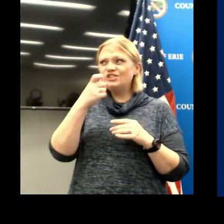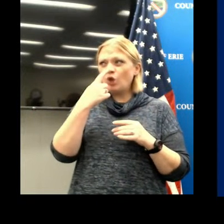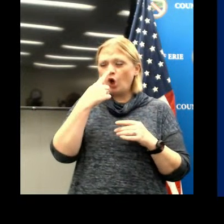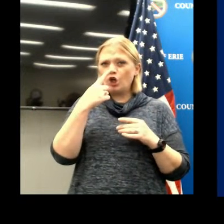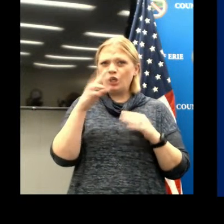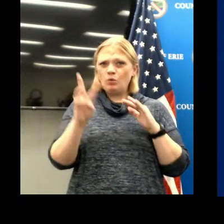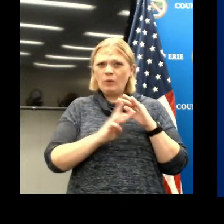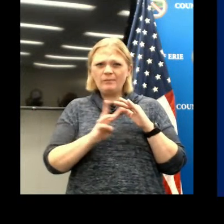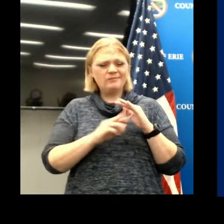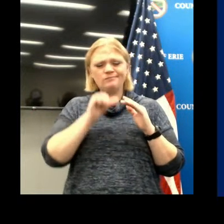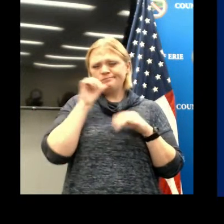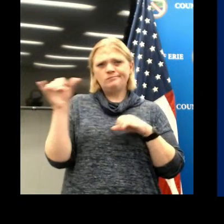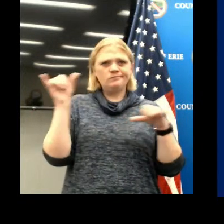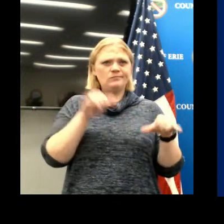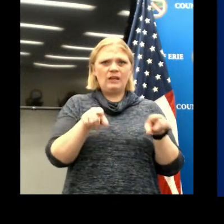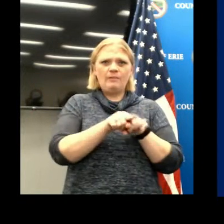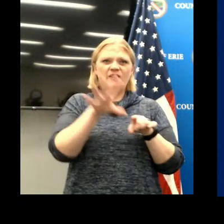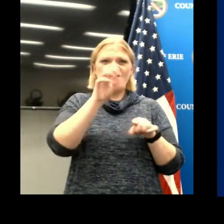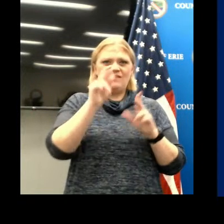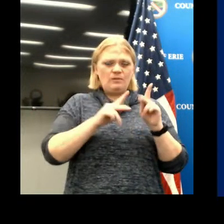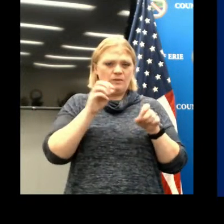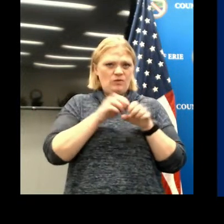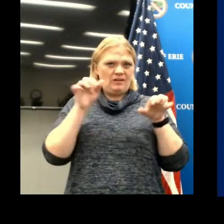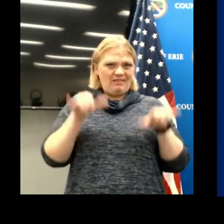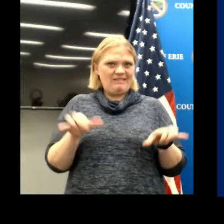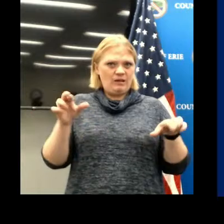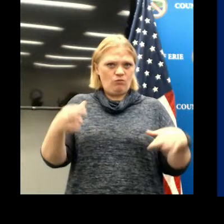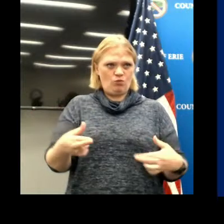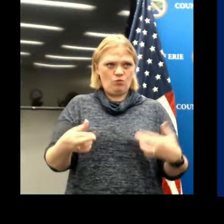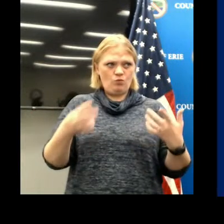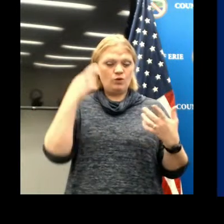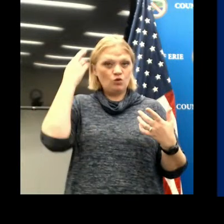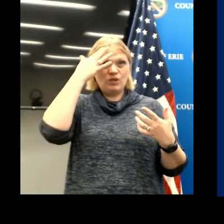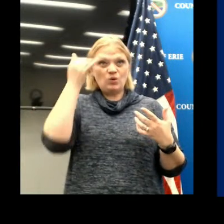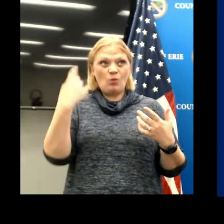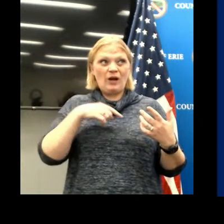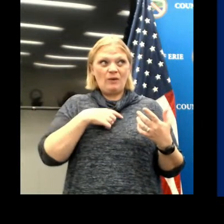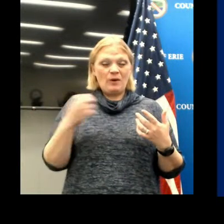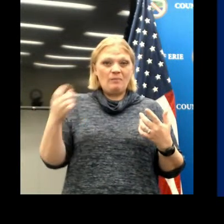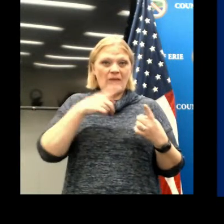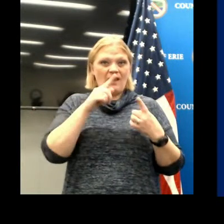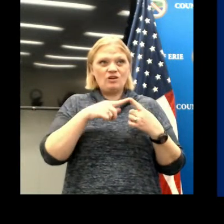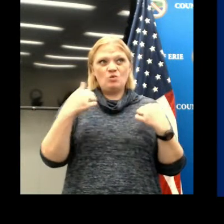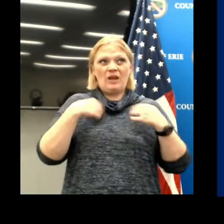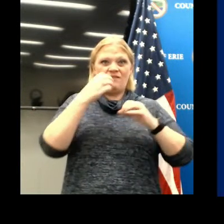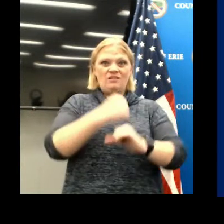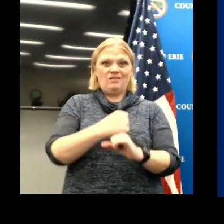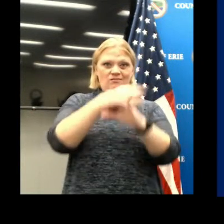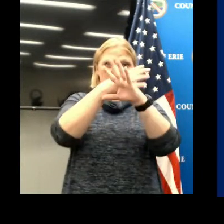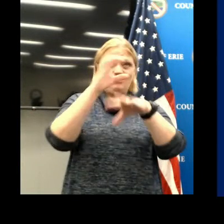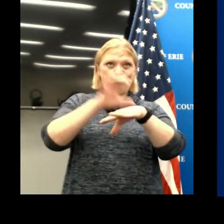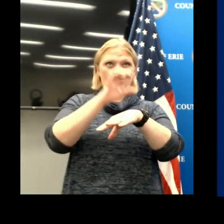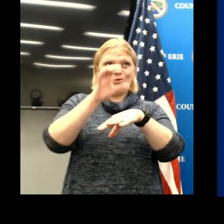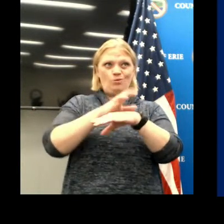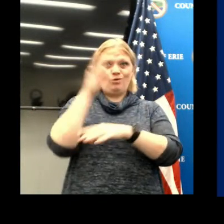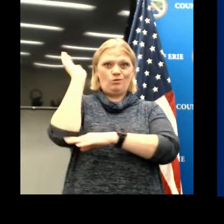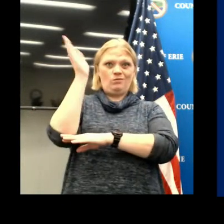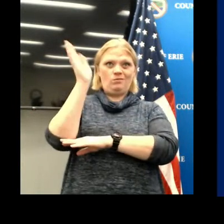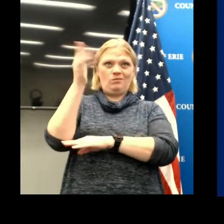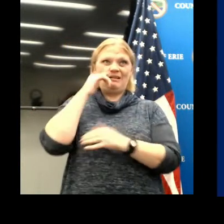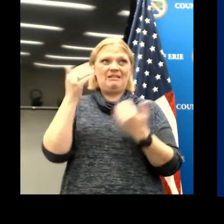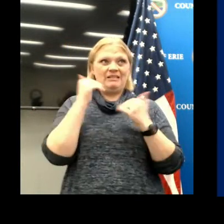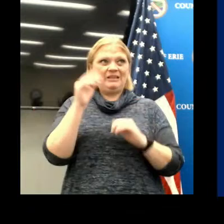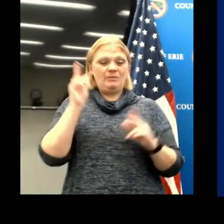as having 50 people in the same room. There's a reason why we are back to basically having virtual press conferences and limiting the amount of people in this